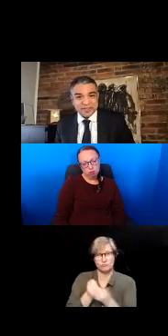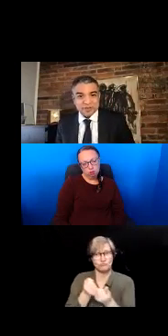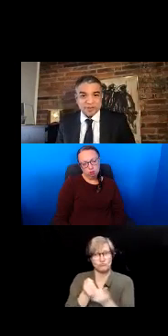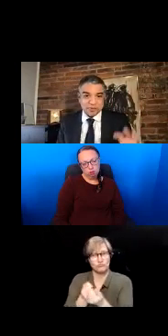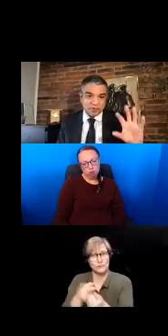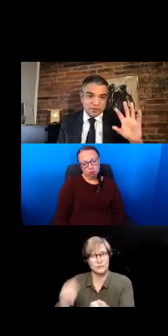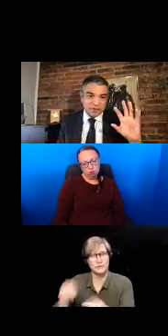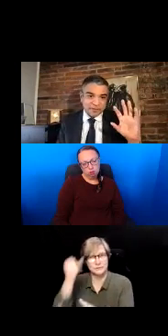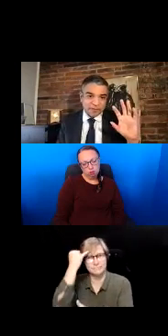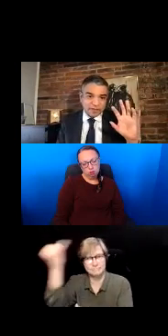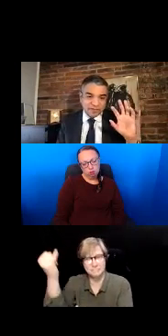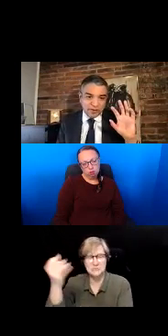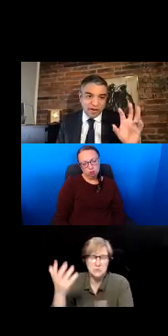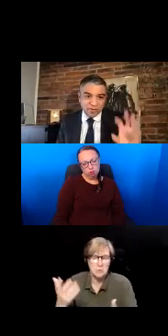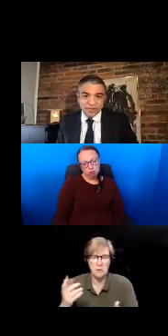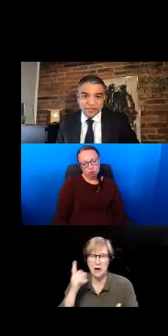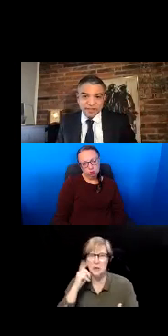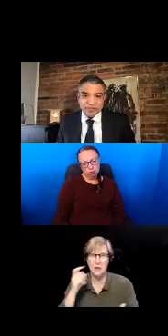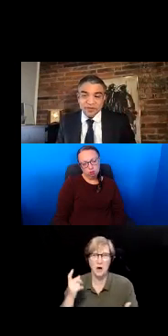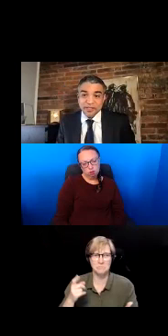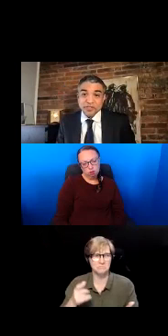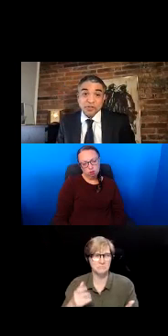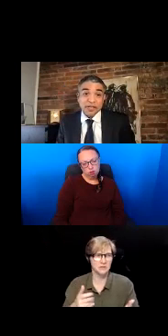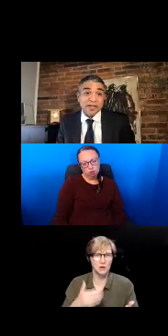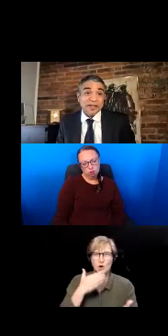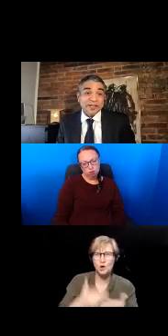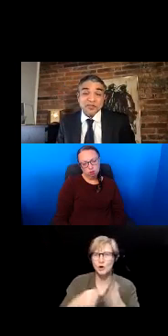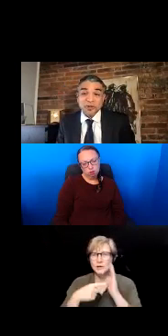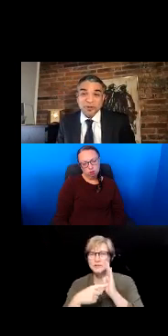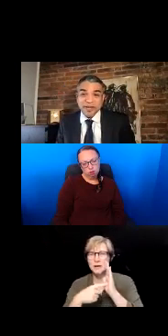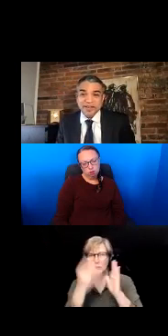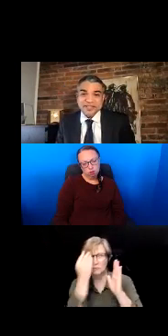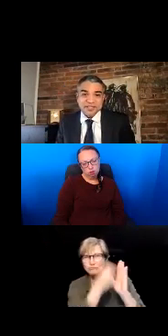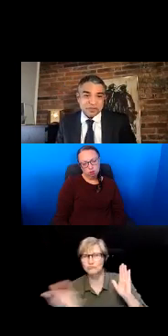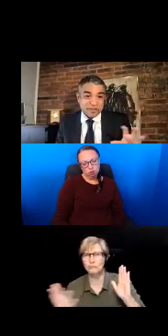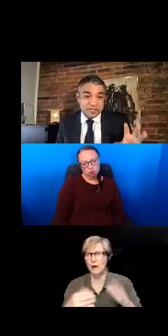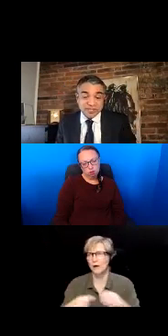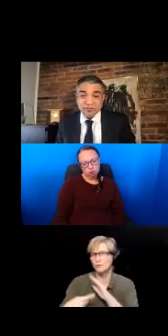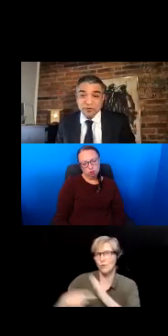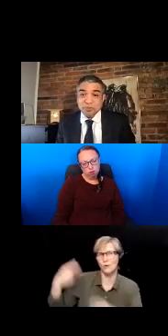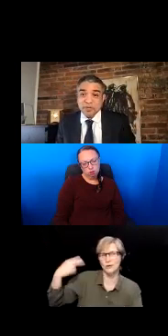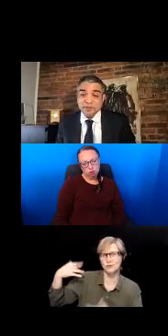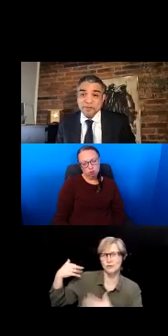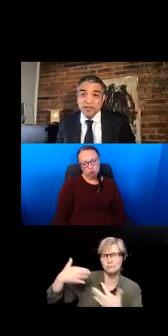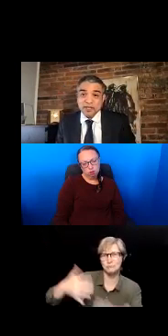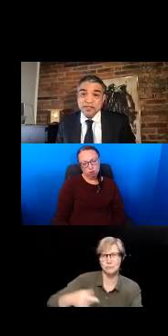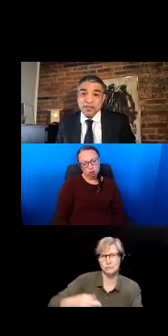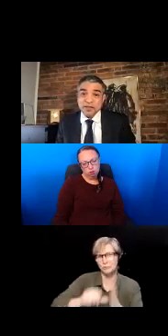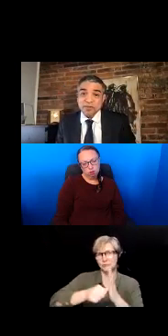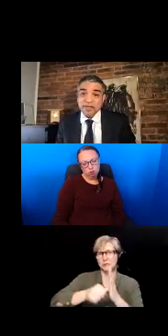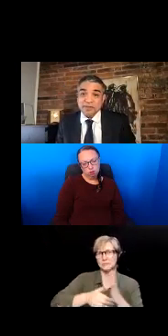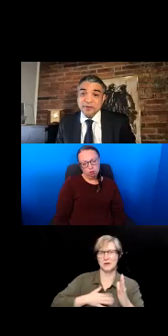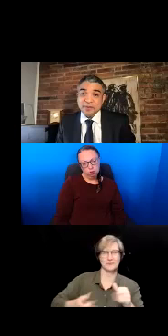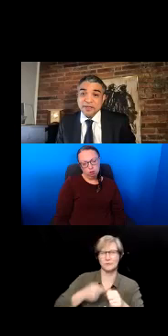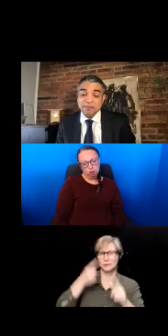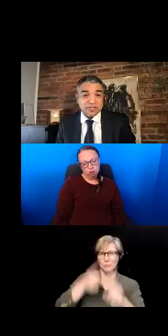thought that this would be a sort of a very concrete and sort of initial and historical way to illustrate this first point, that the